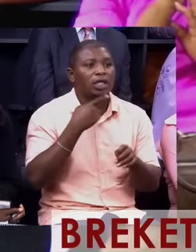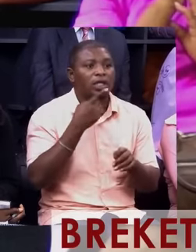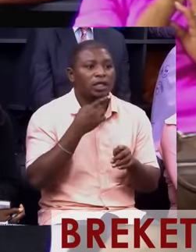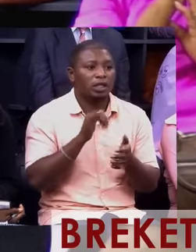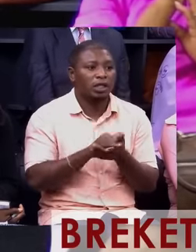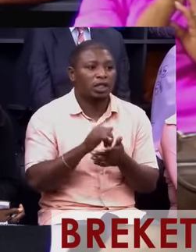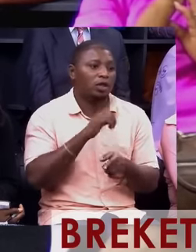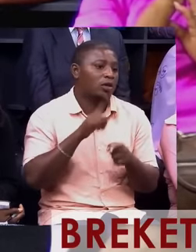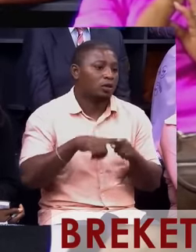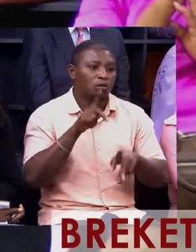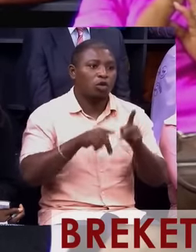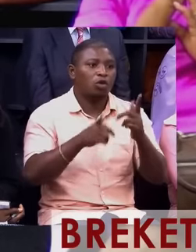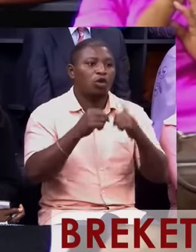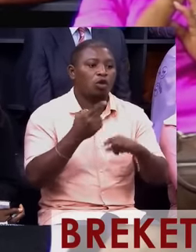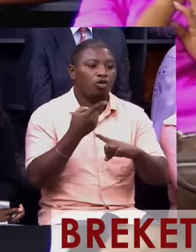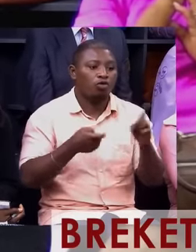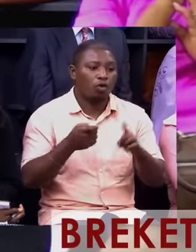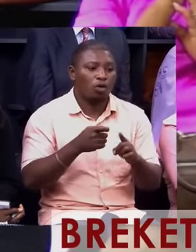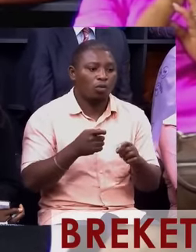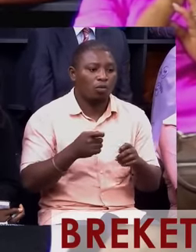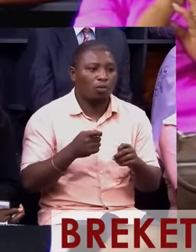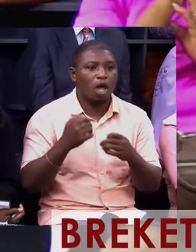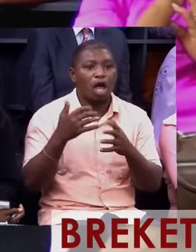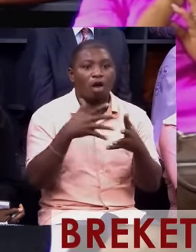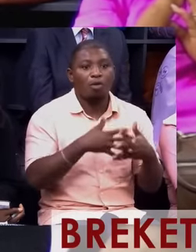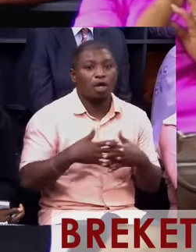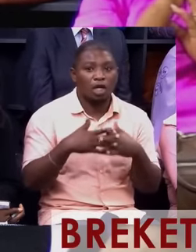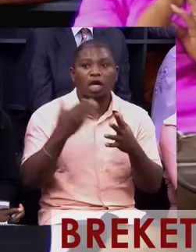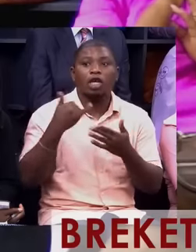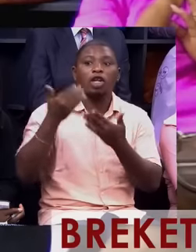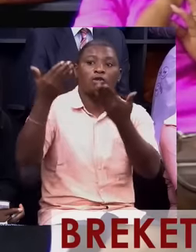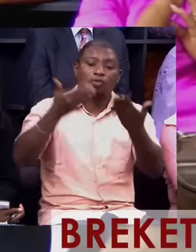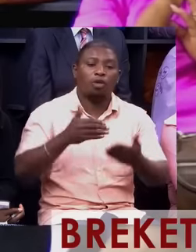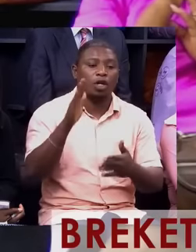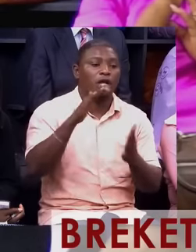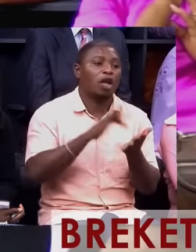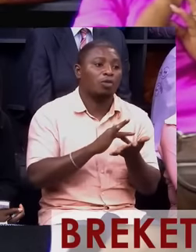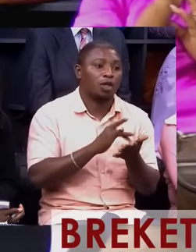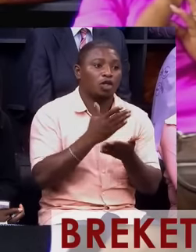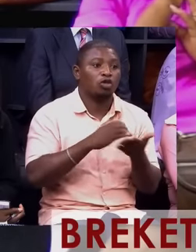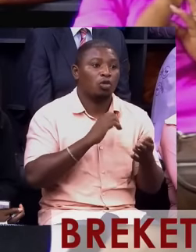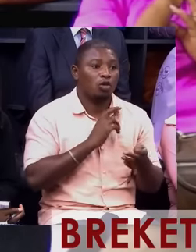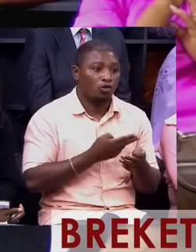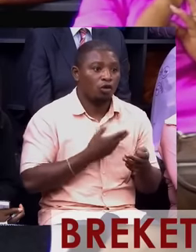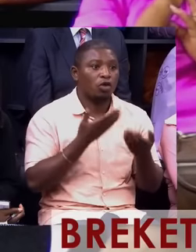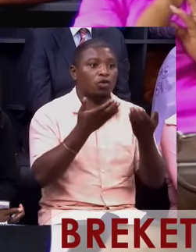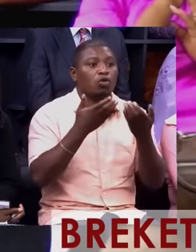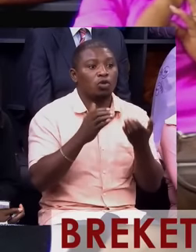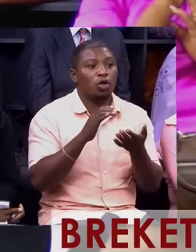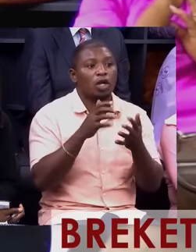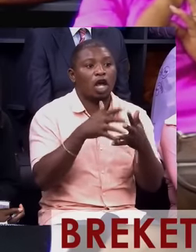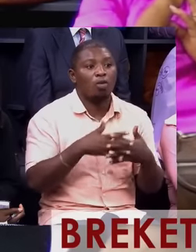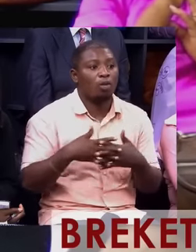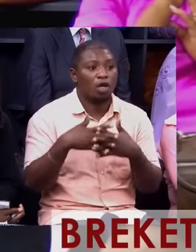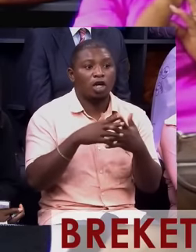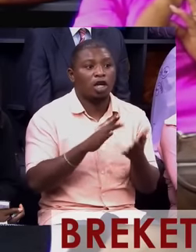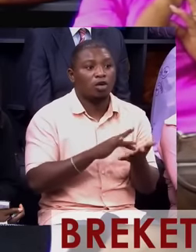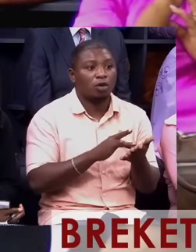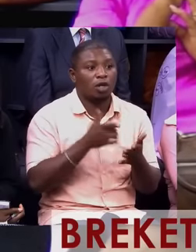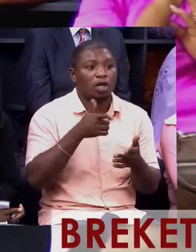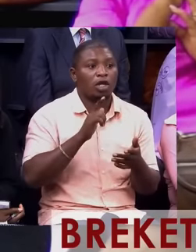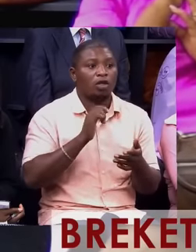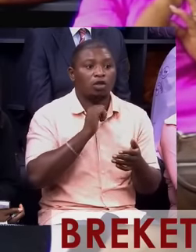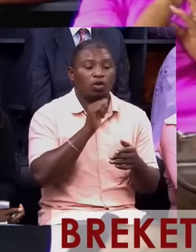that when people come from America they bring their medicines and some of us too want American medicines let's not go